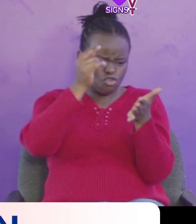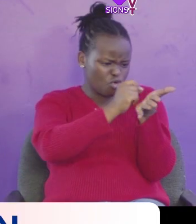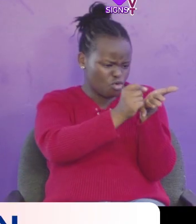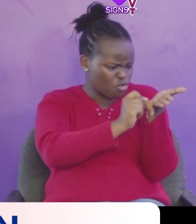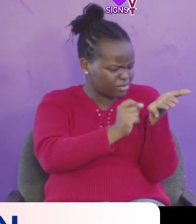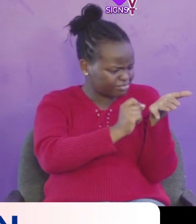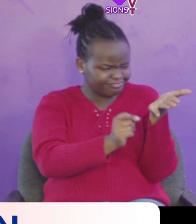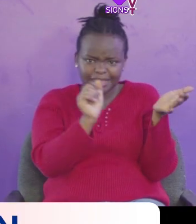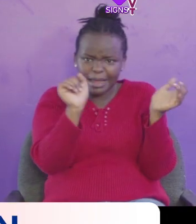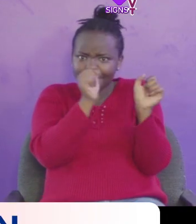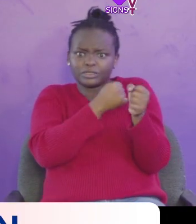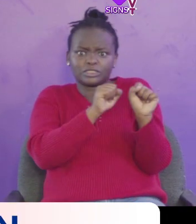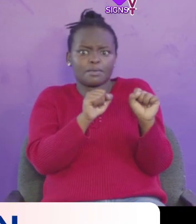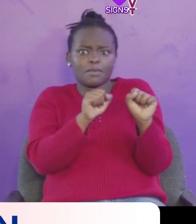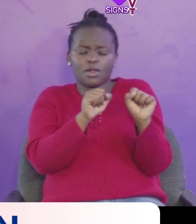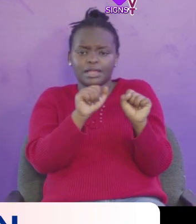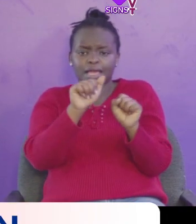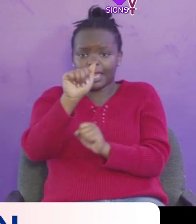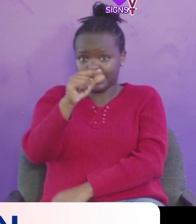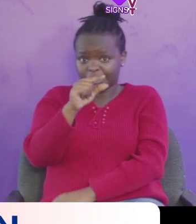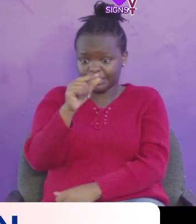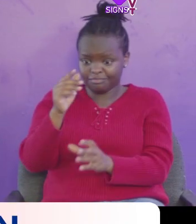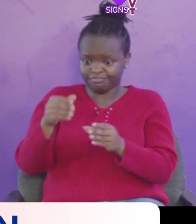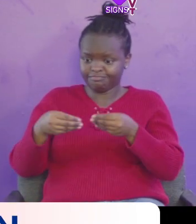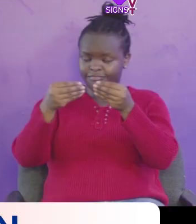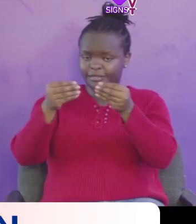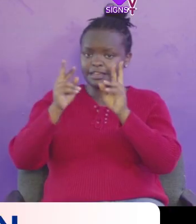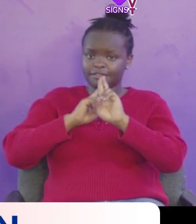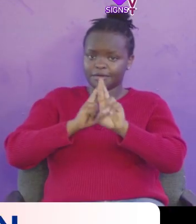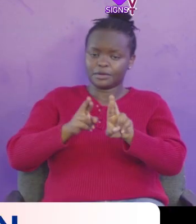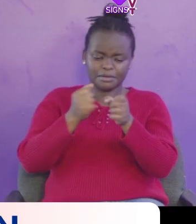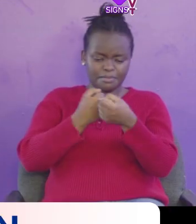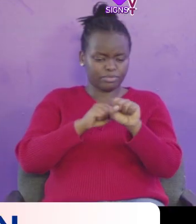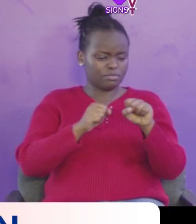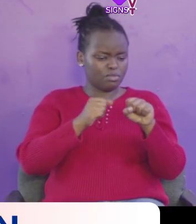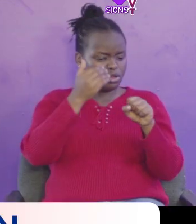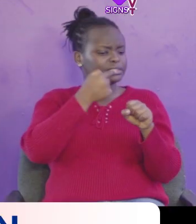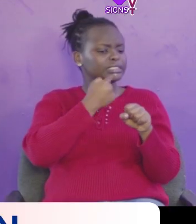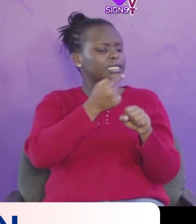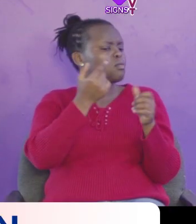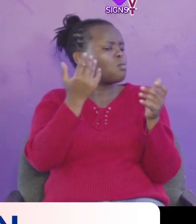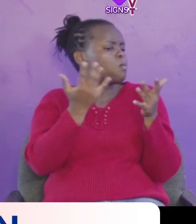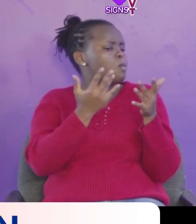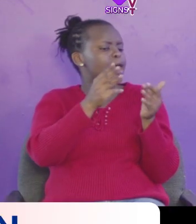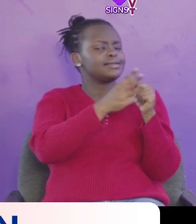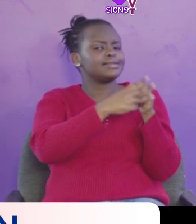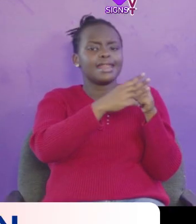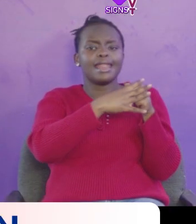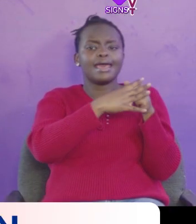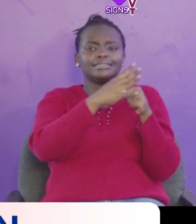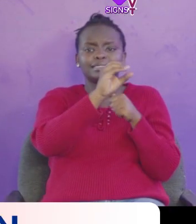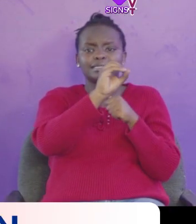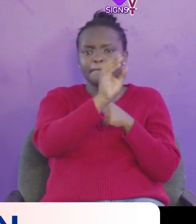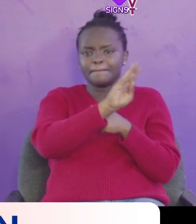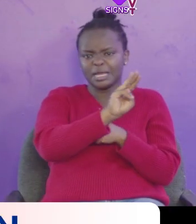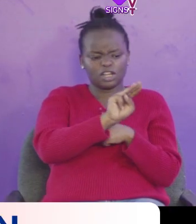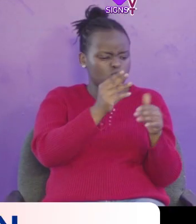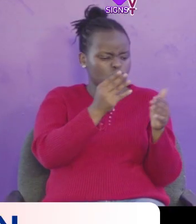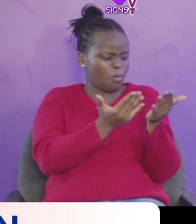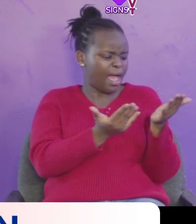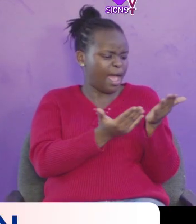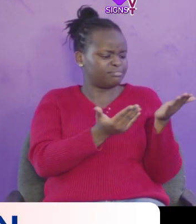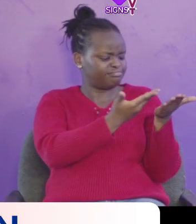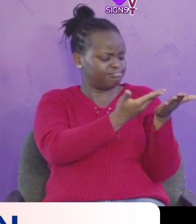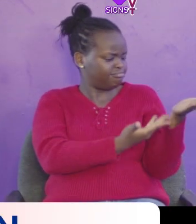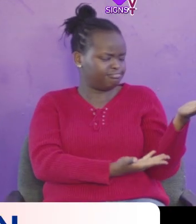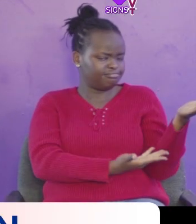While the Auditor General was giving a report, alikuwa hawezi account for over 90 million. Alikuwa hawezi account. Unacheki,